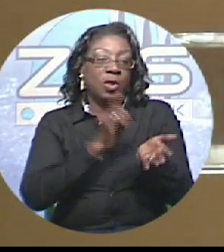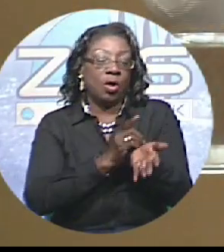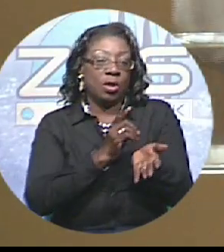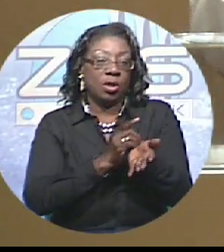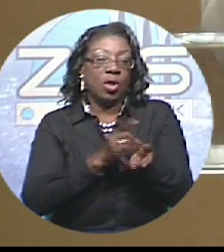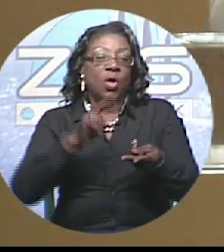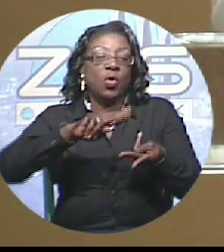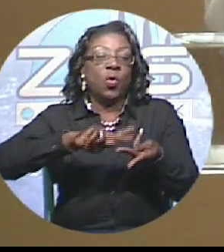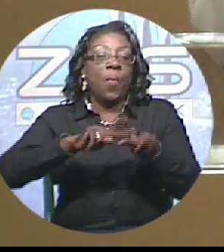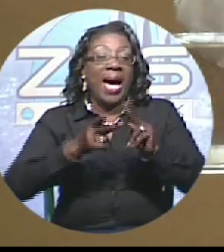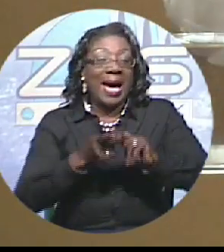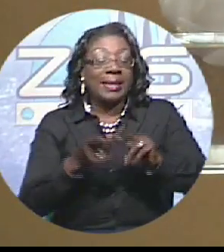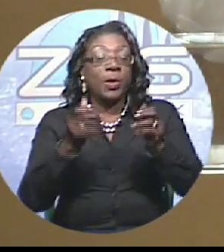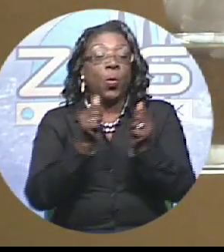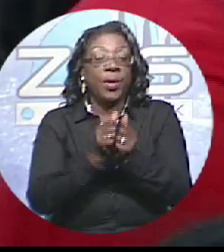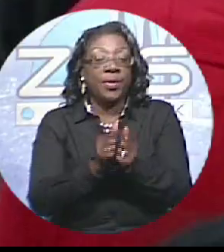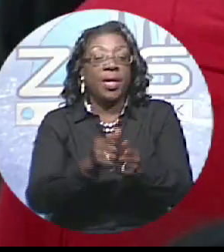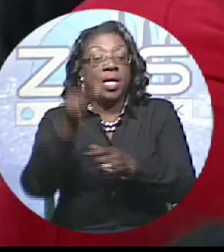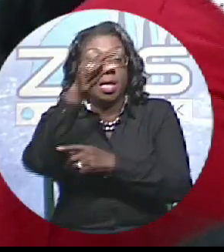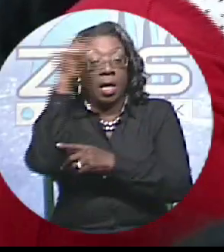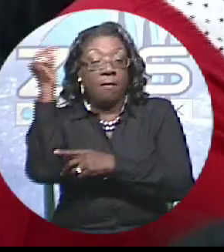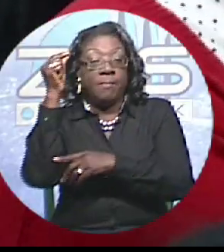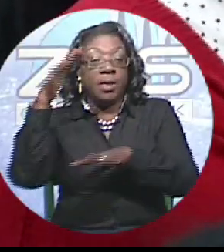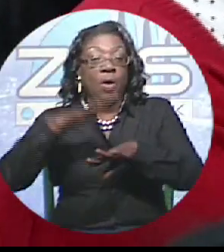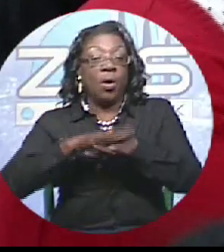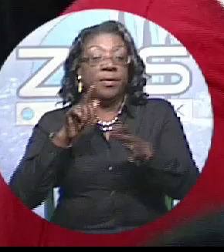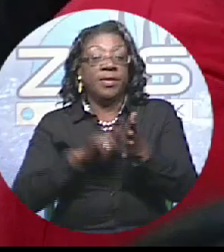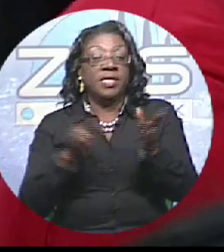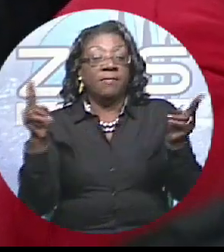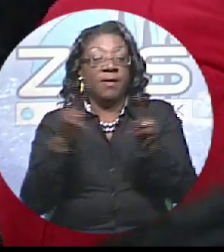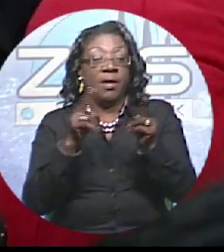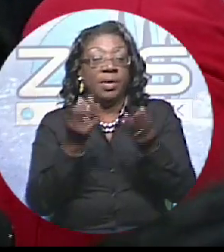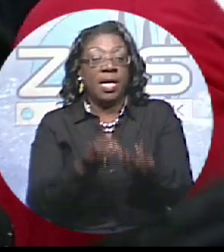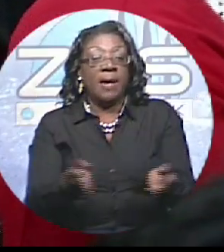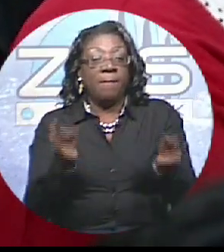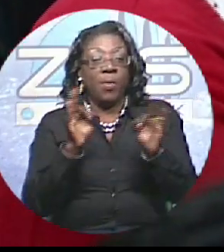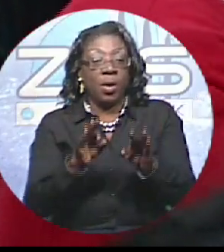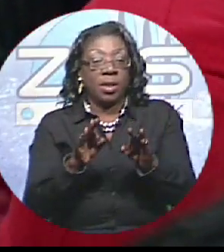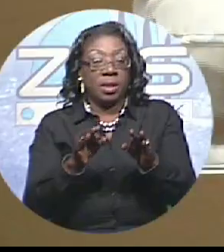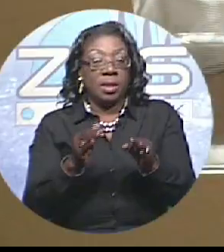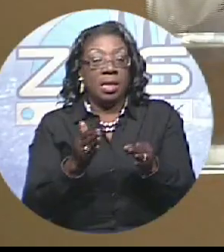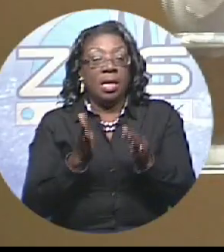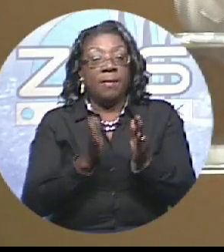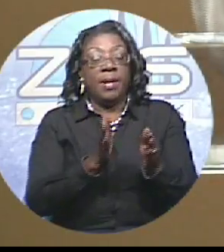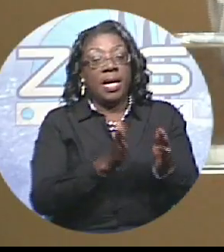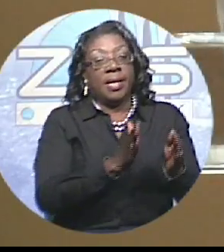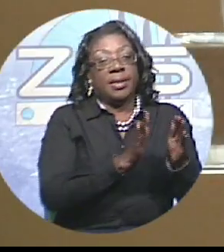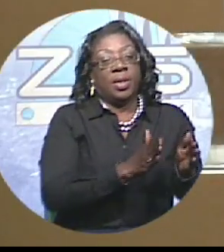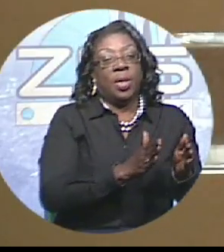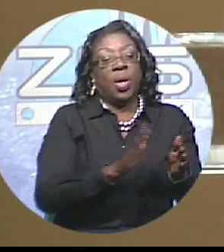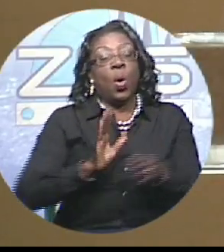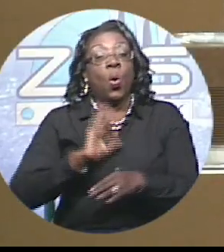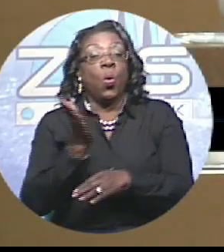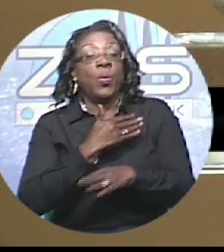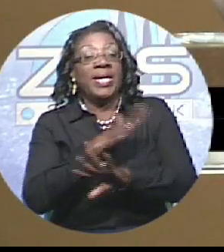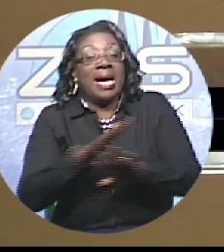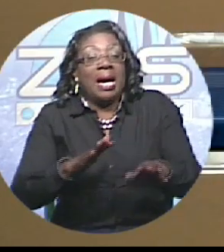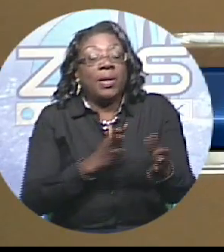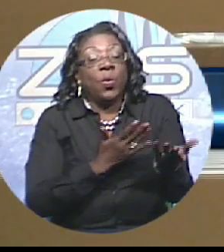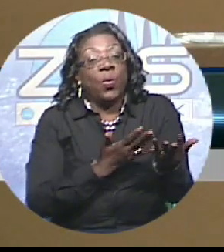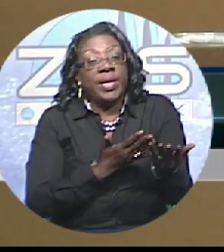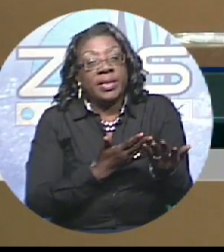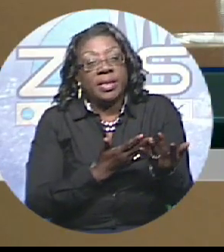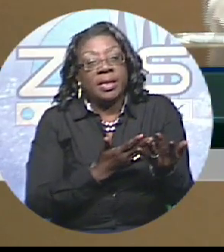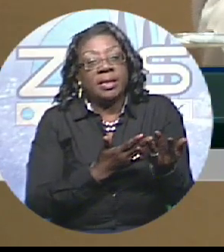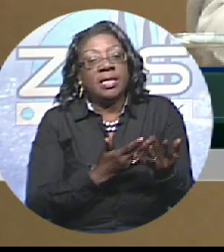very important initiative and not allow differences to hinder the country from progressing. We can't wait until we have